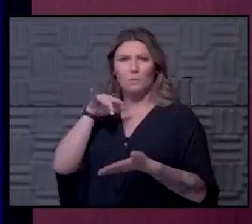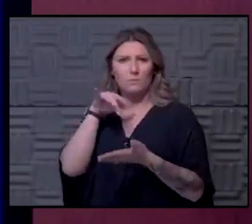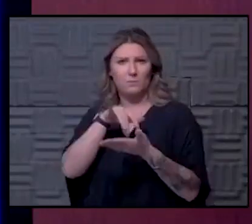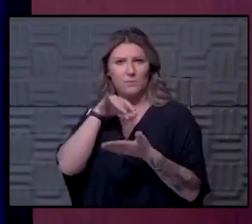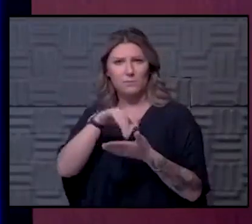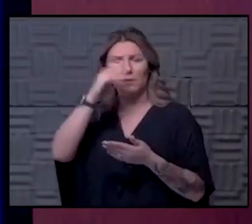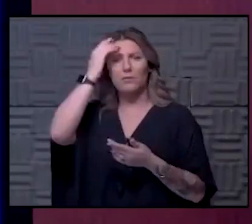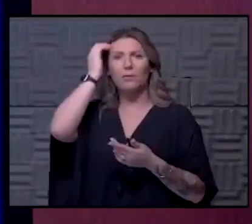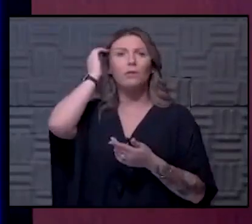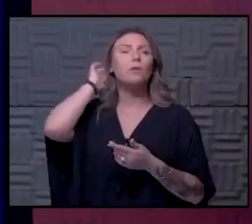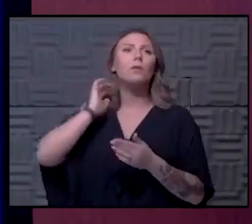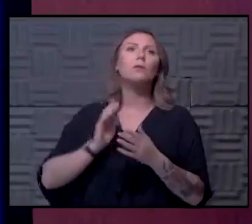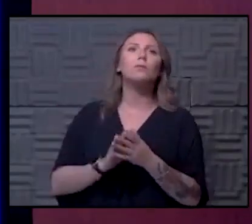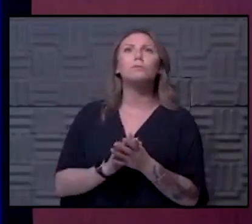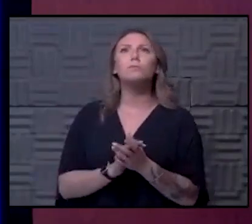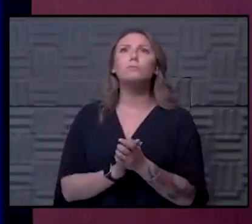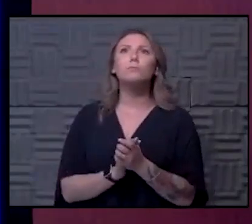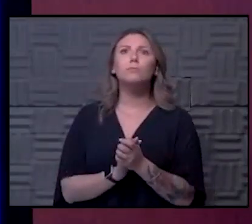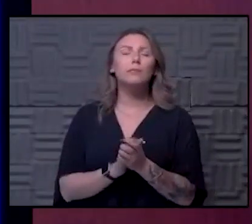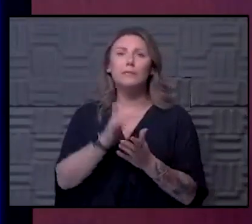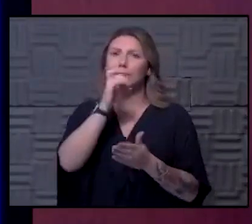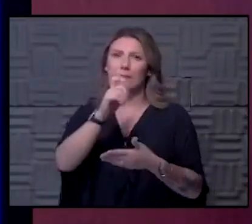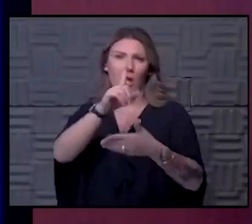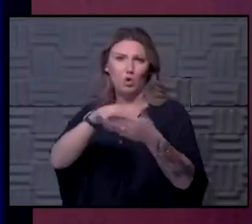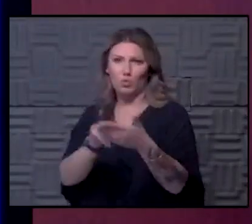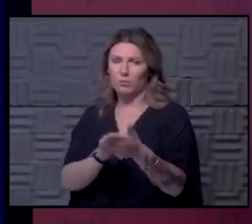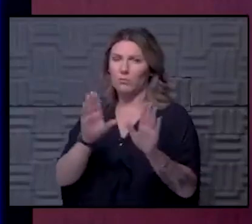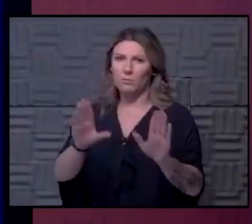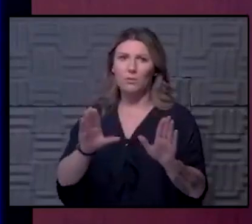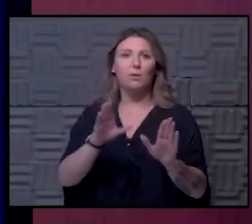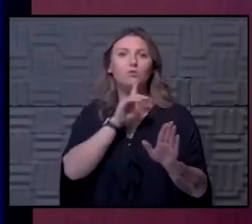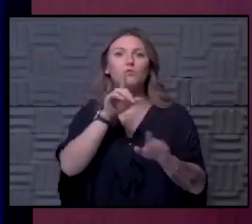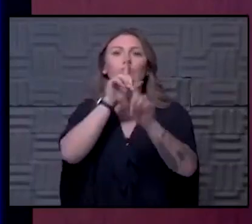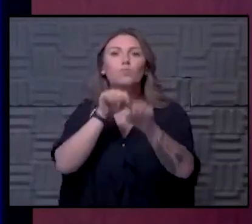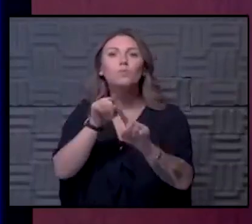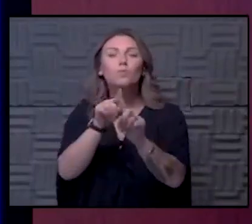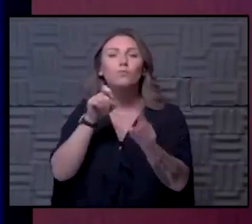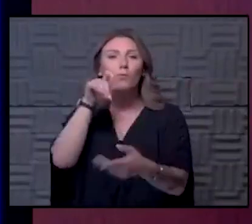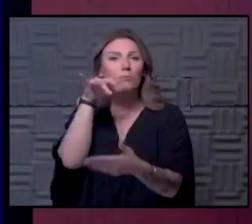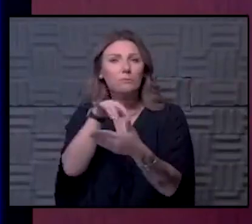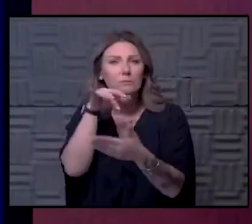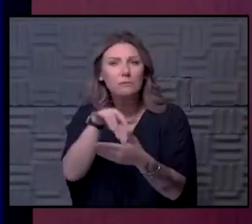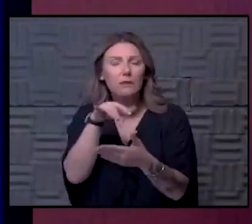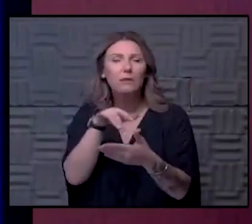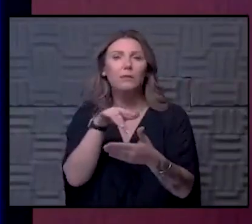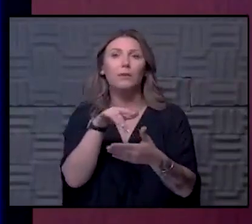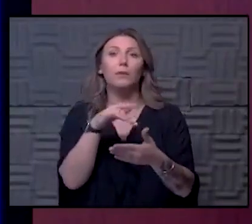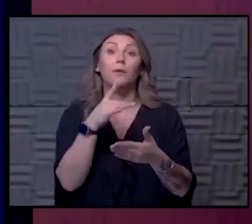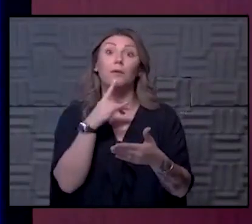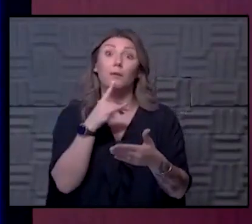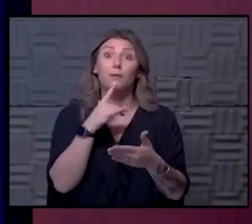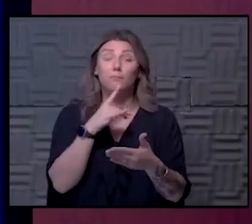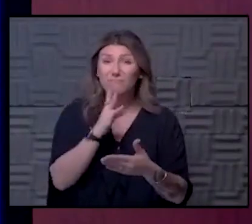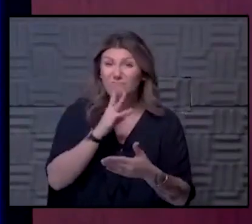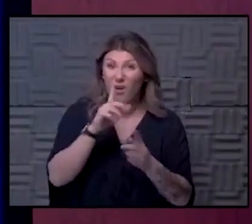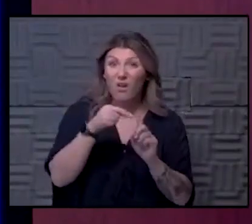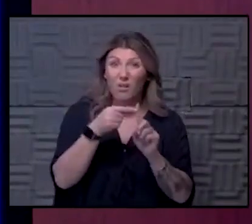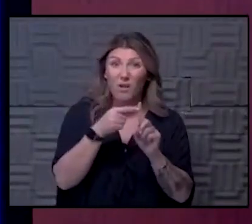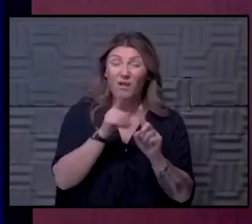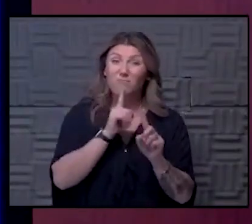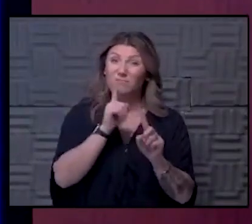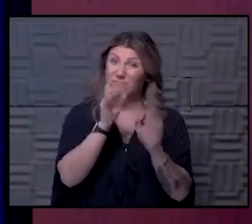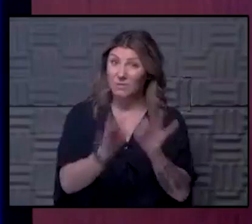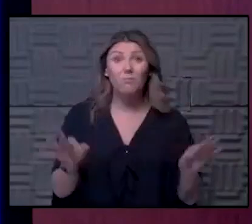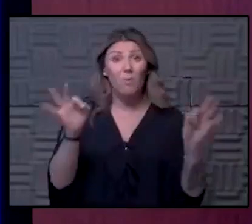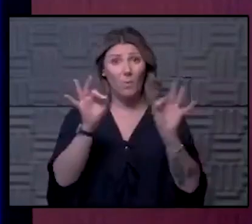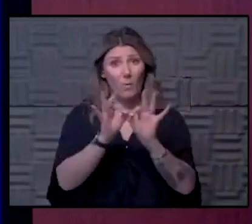at, and I'm not, this is not a criticism, it's just this is the results of the study, and I think it's really important to talk a little bit about. If you look